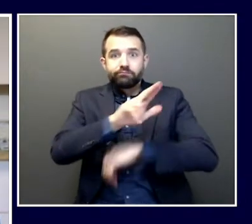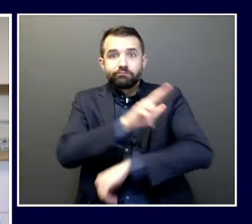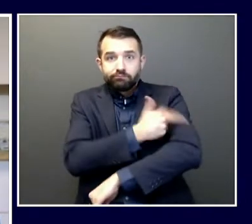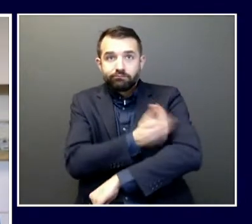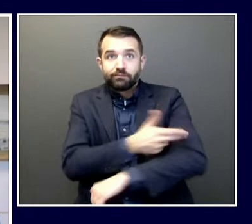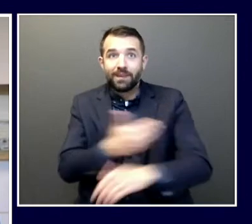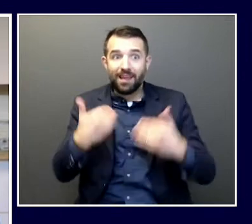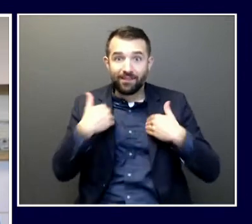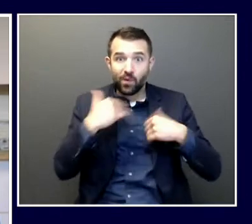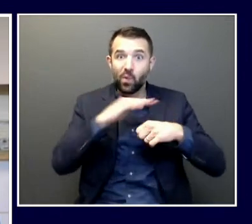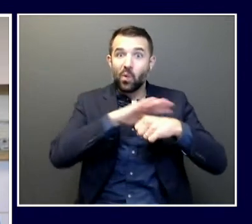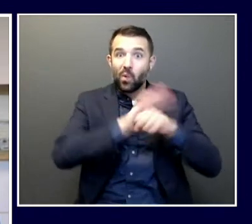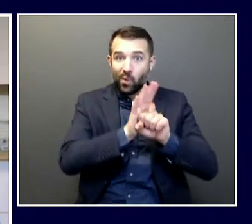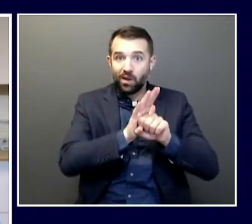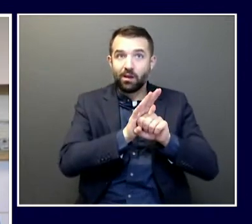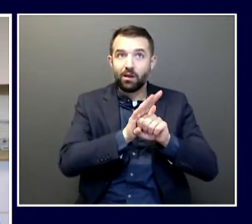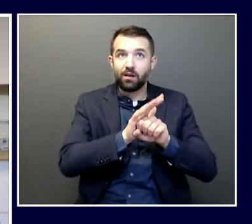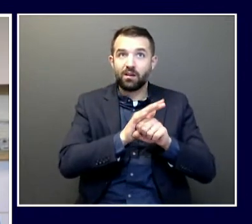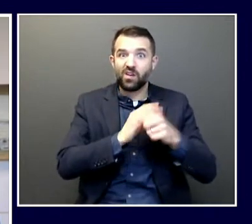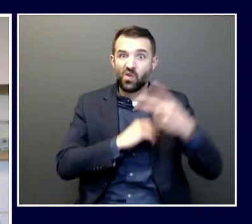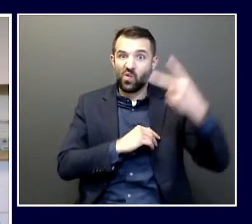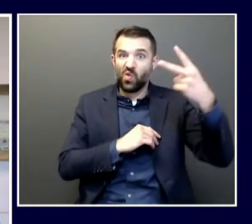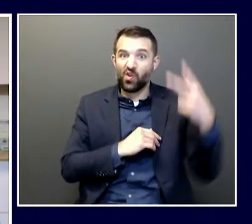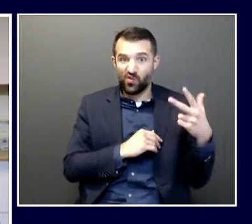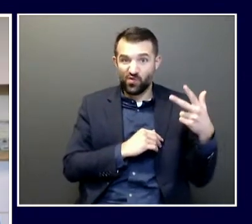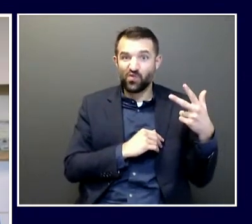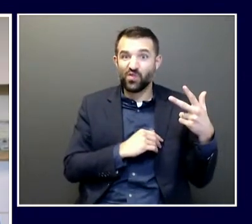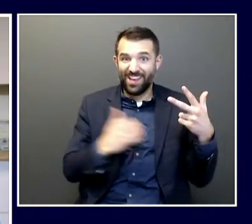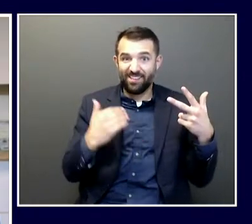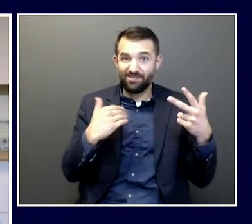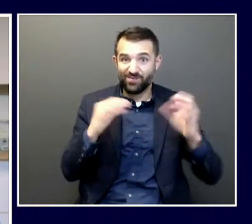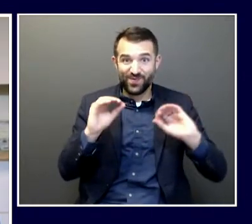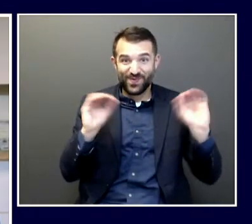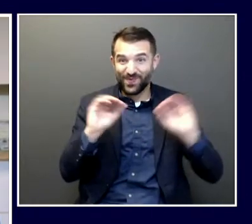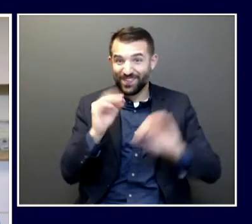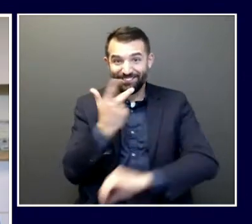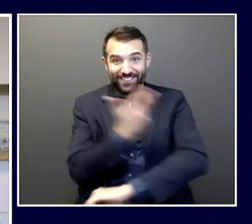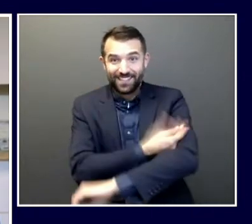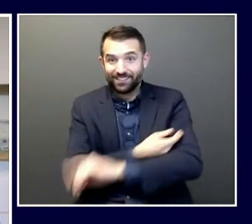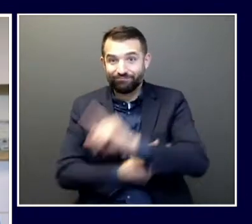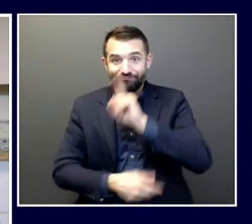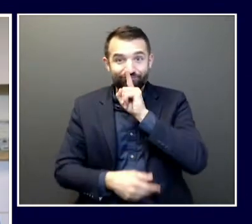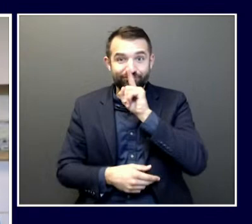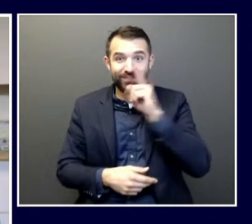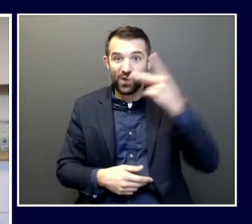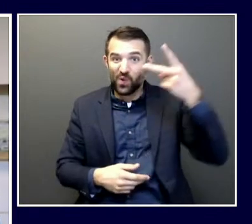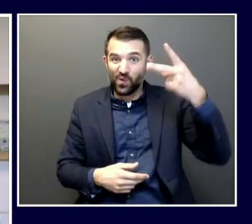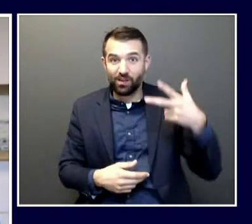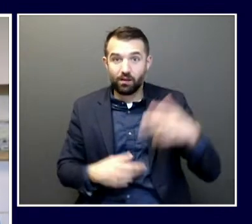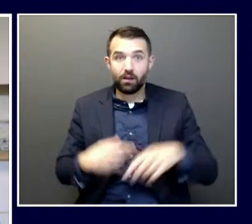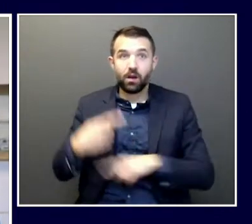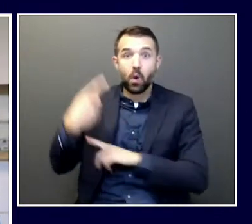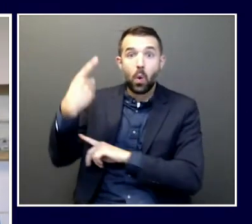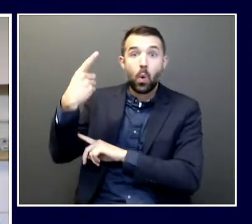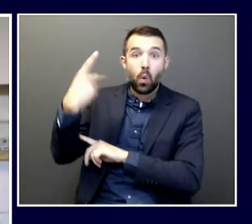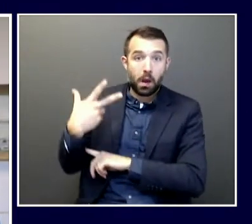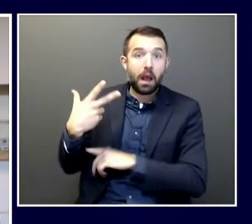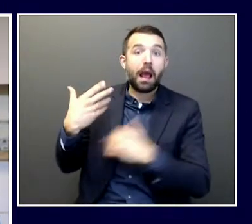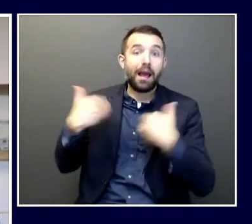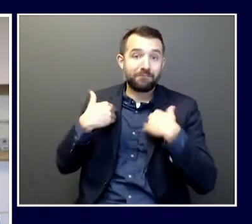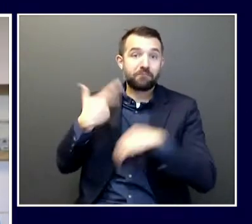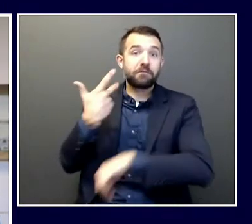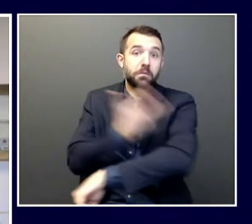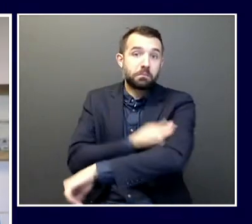not fully vaccinated. The vaccines continue to provide some of the best available protection